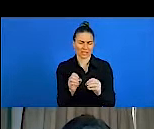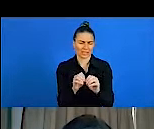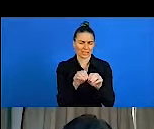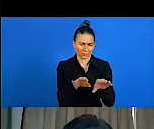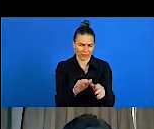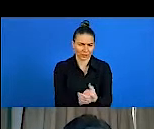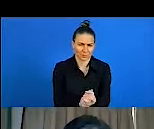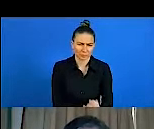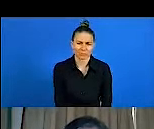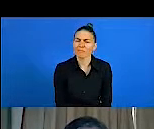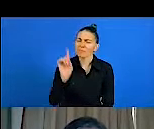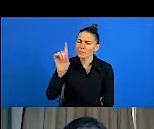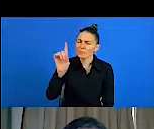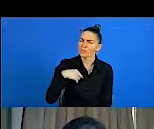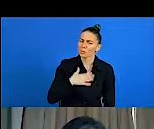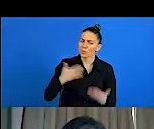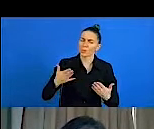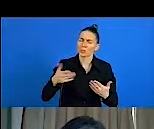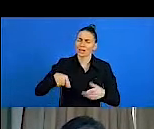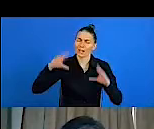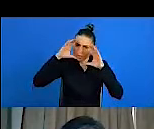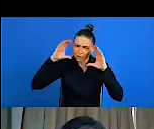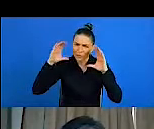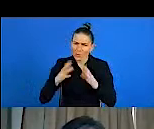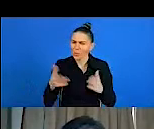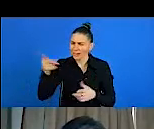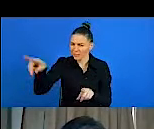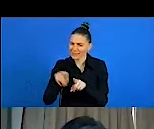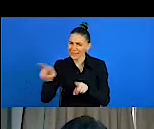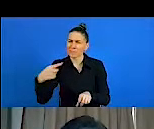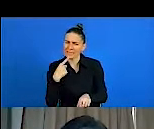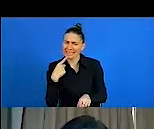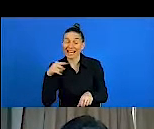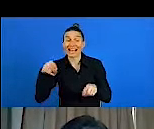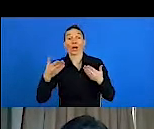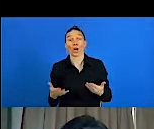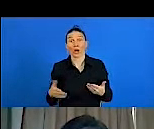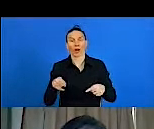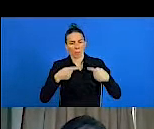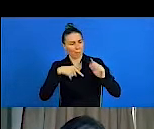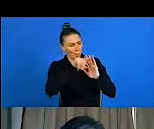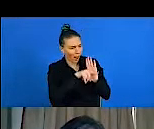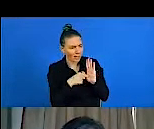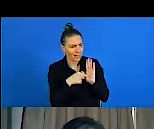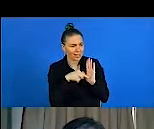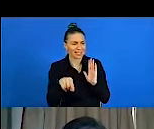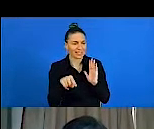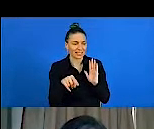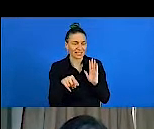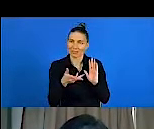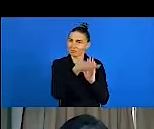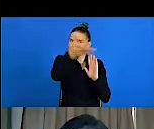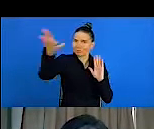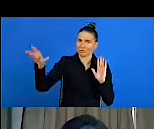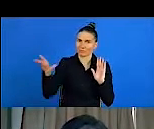have recently prepared. And this basically looks at the current policy and program environment supporting